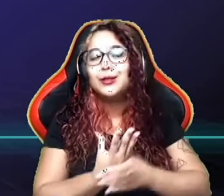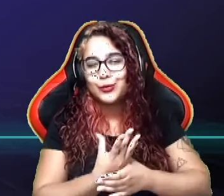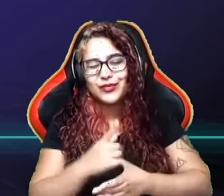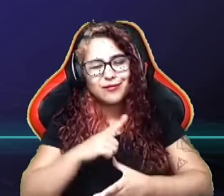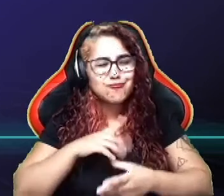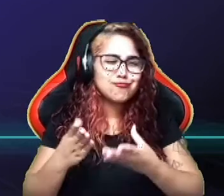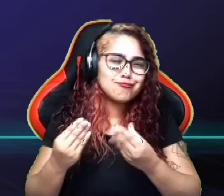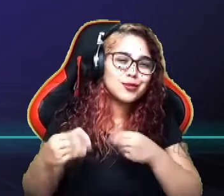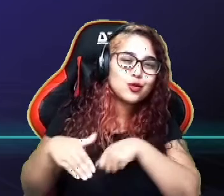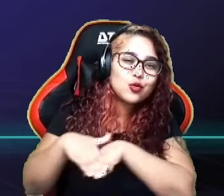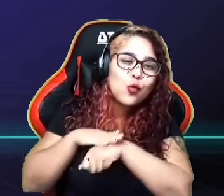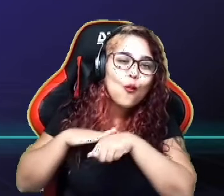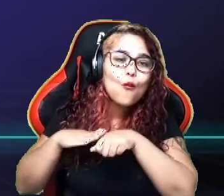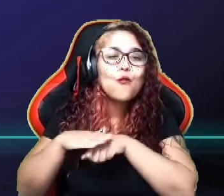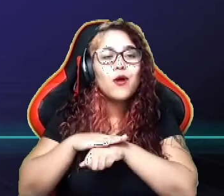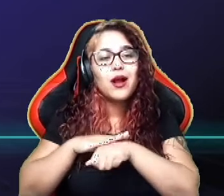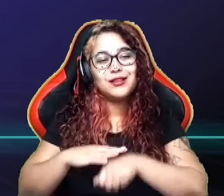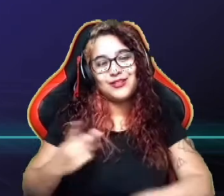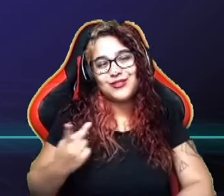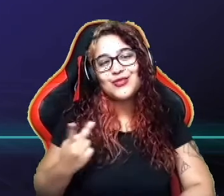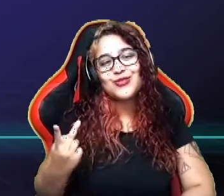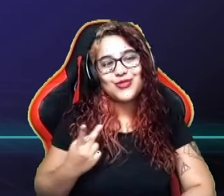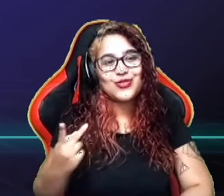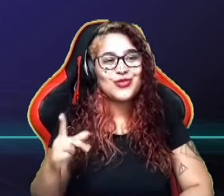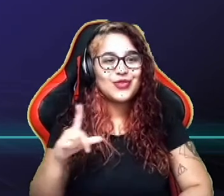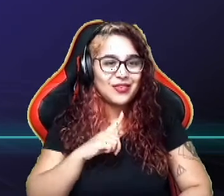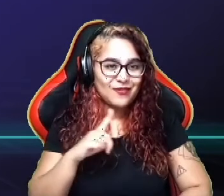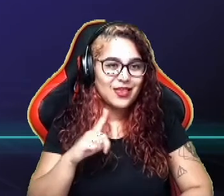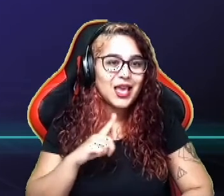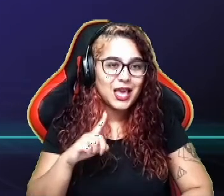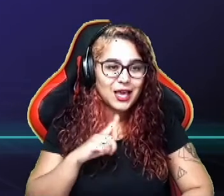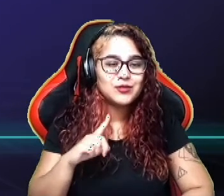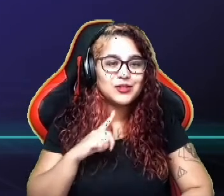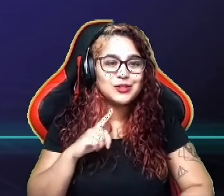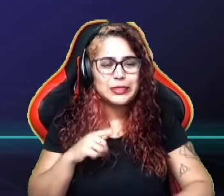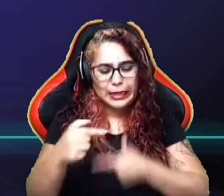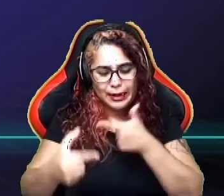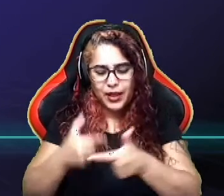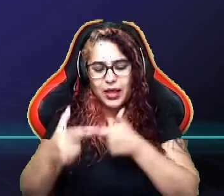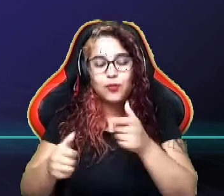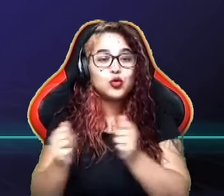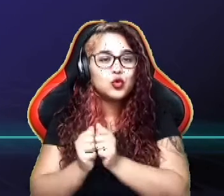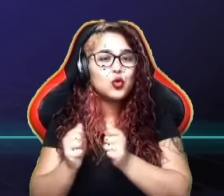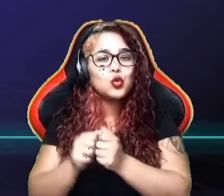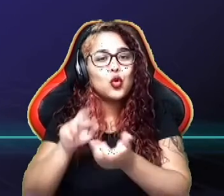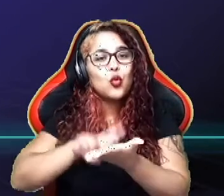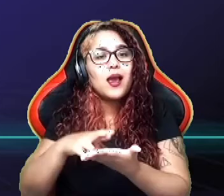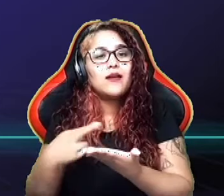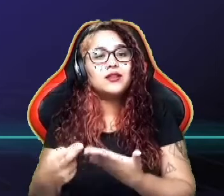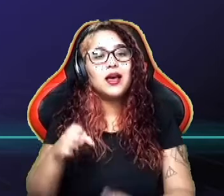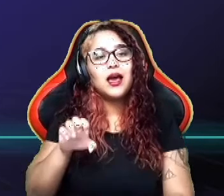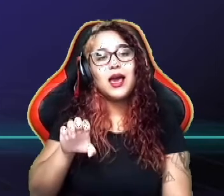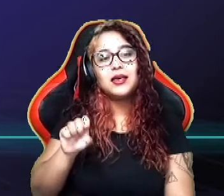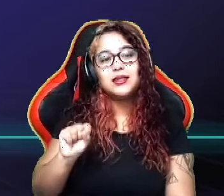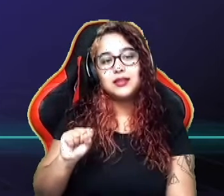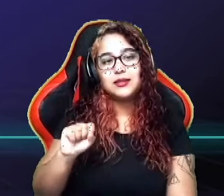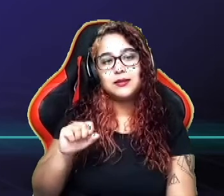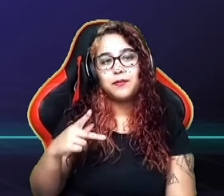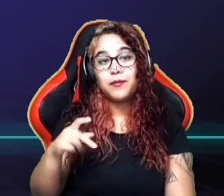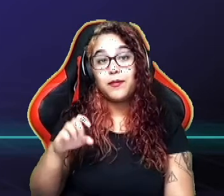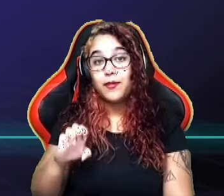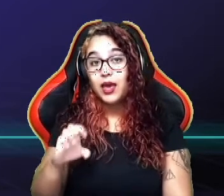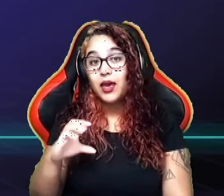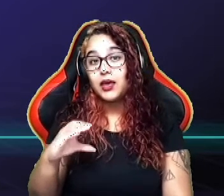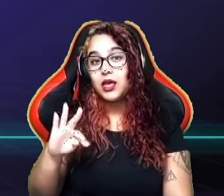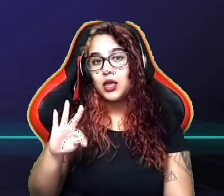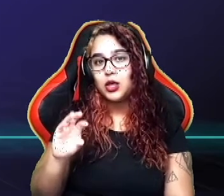Bitnamic was created from a number of conversations that Marcos and I had. We were working together for this magazine